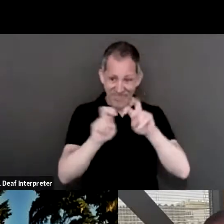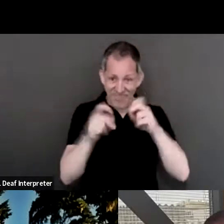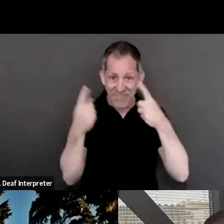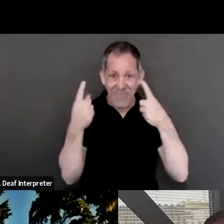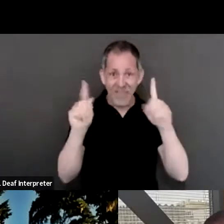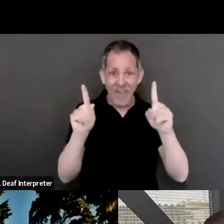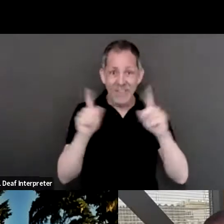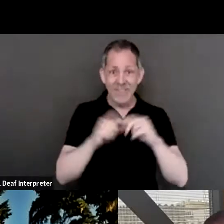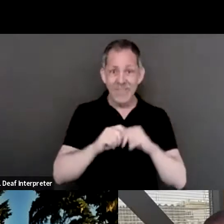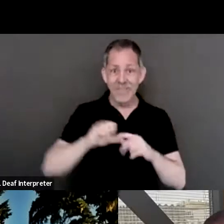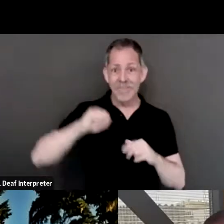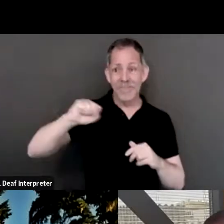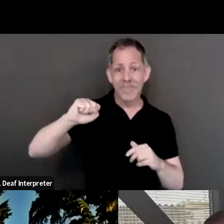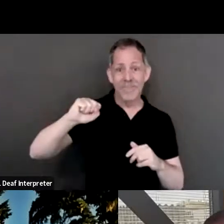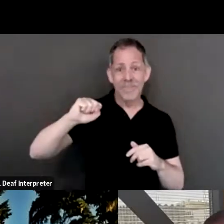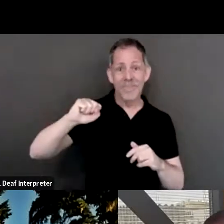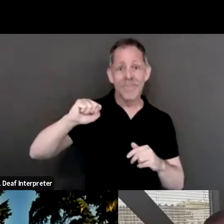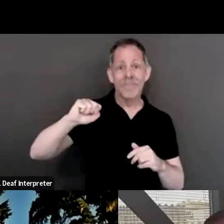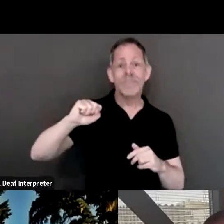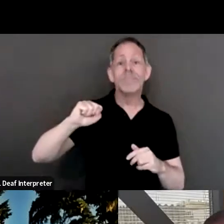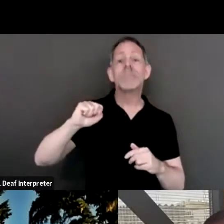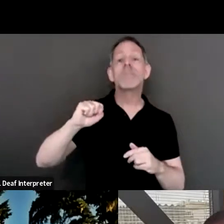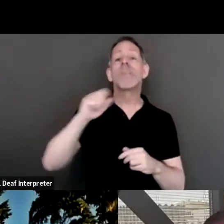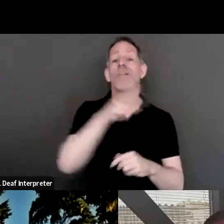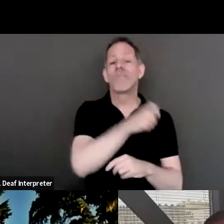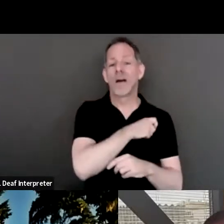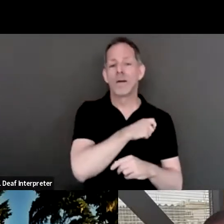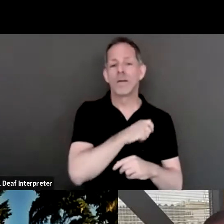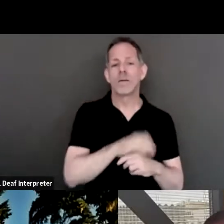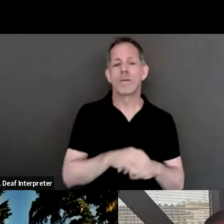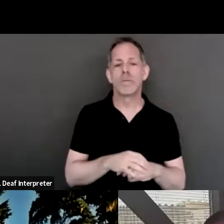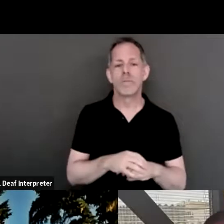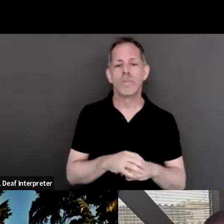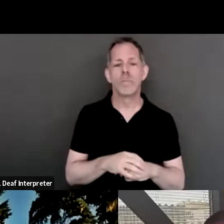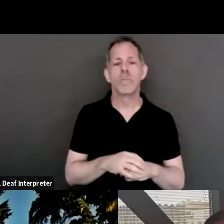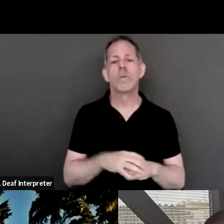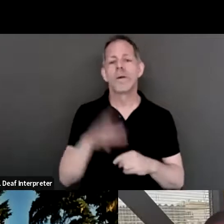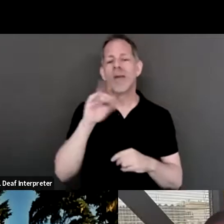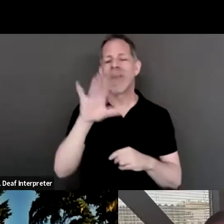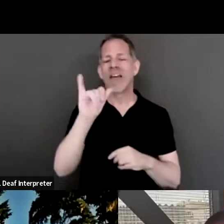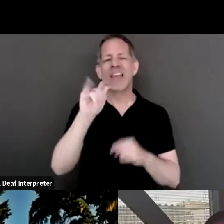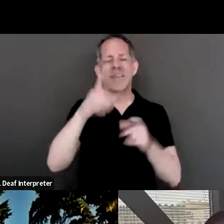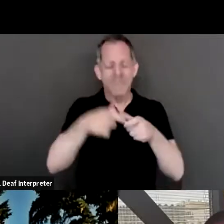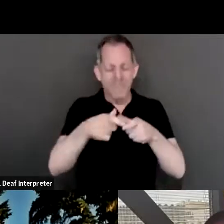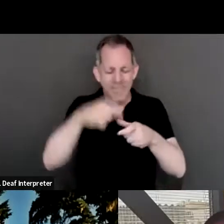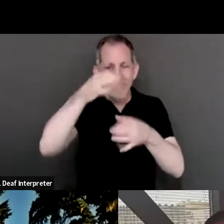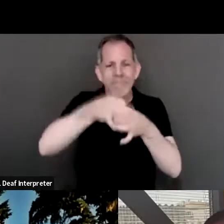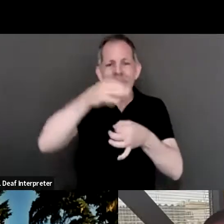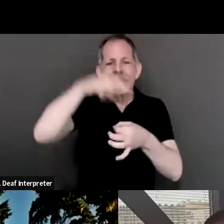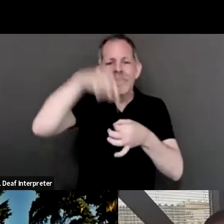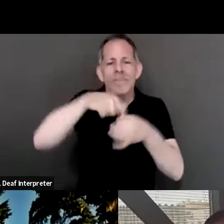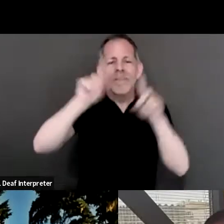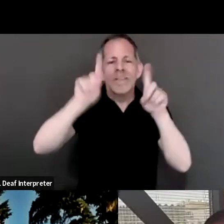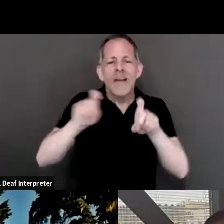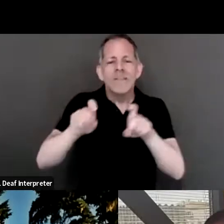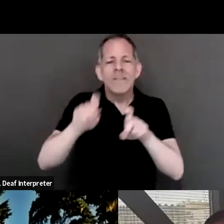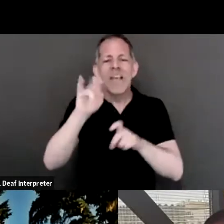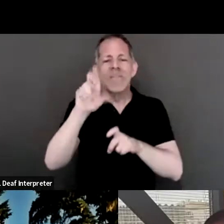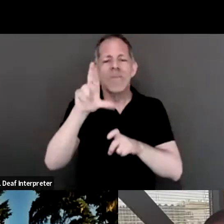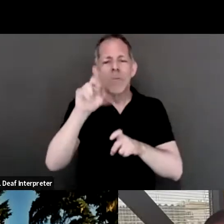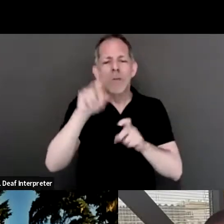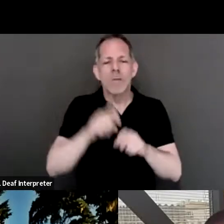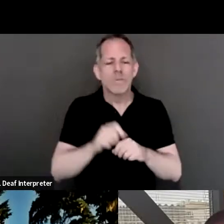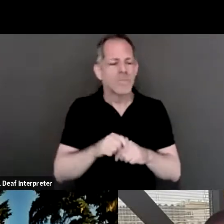tube effect of antibodies from recovered cases or vaccinated individuals is less potent in neutralizing